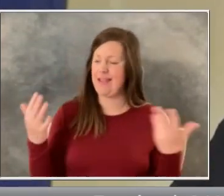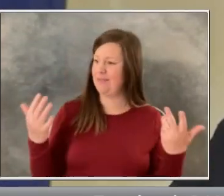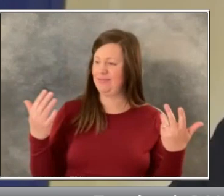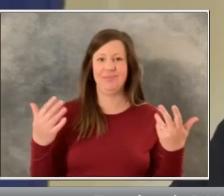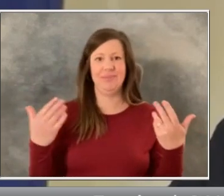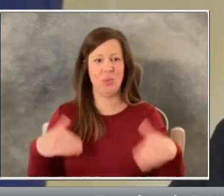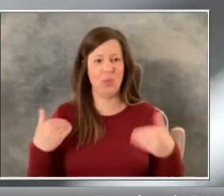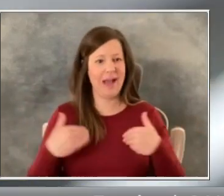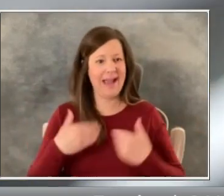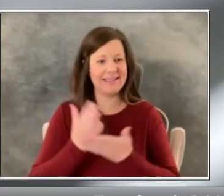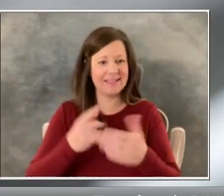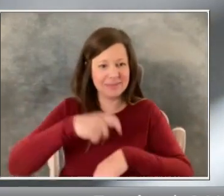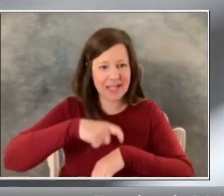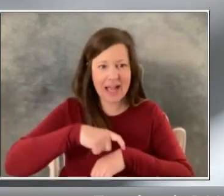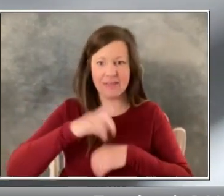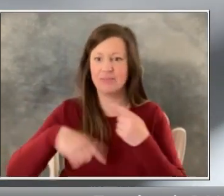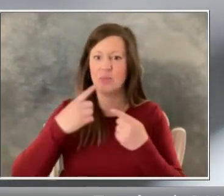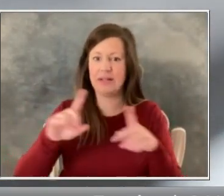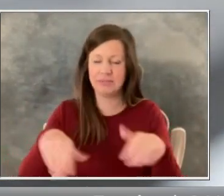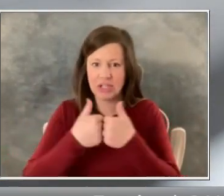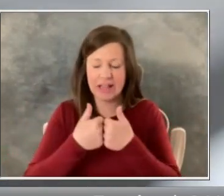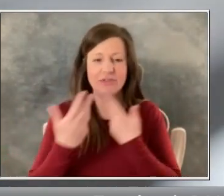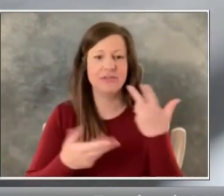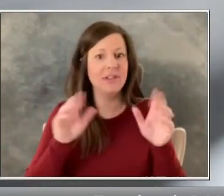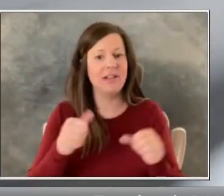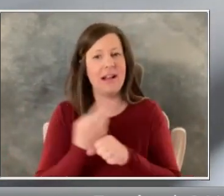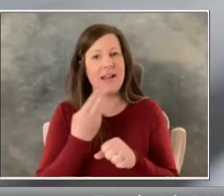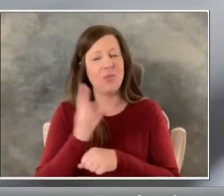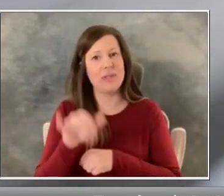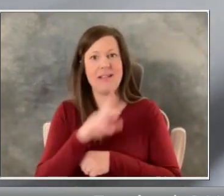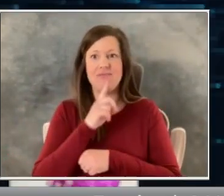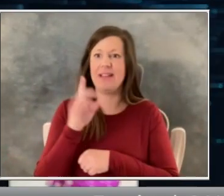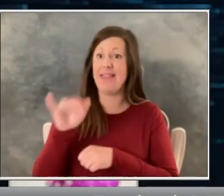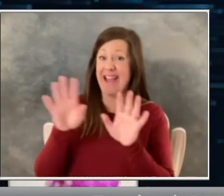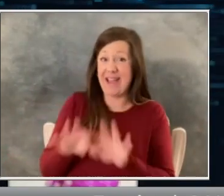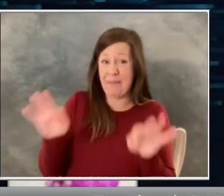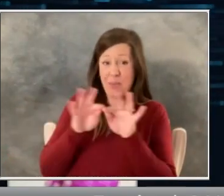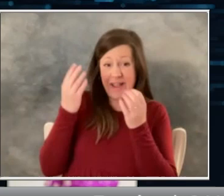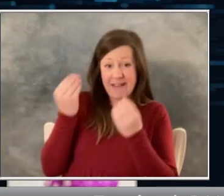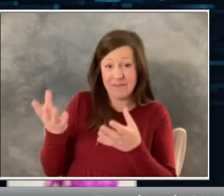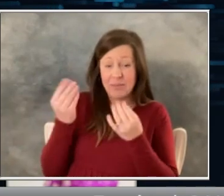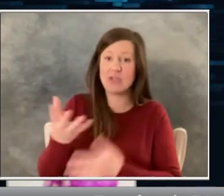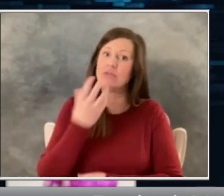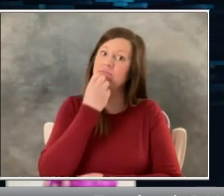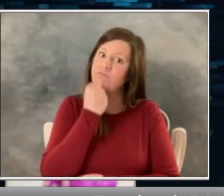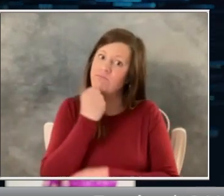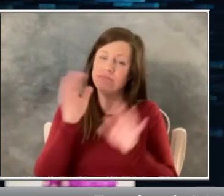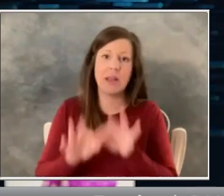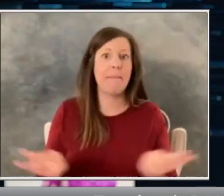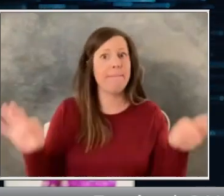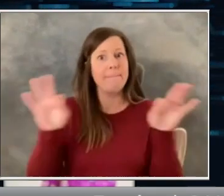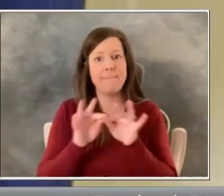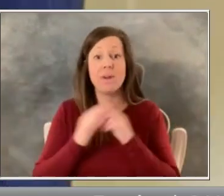when I'm having a difficult time. He says the support and guidance at his fingertips was invaluable. And today, Carlos is a man